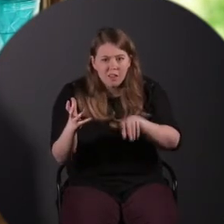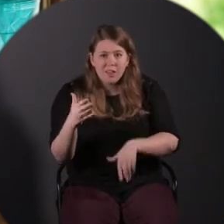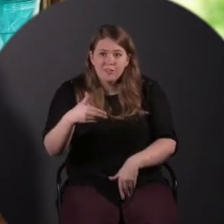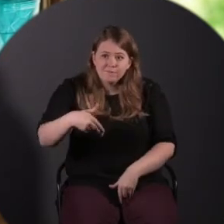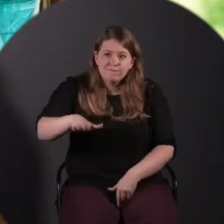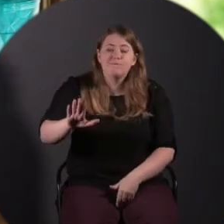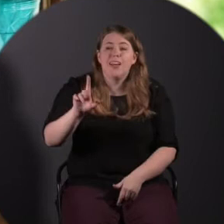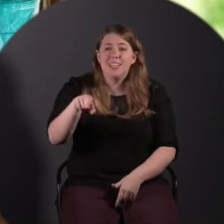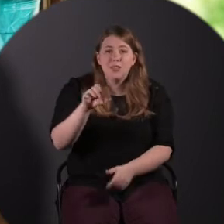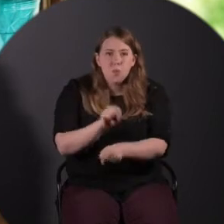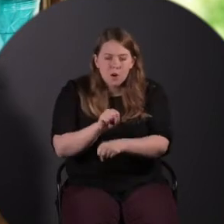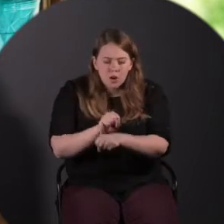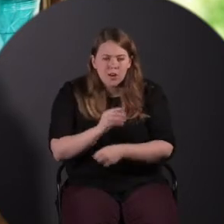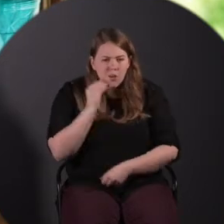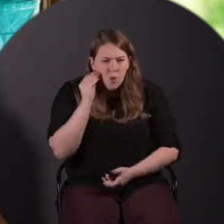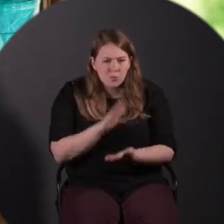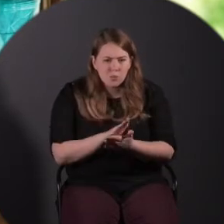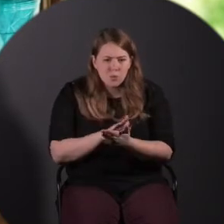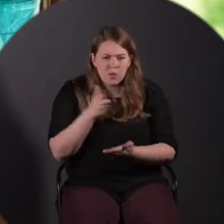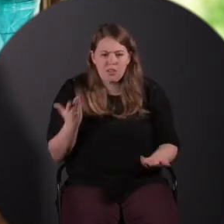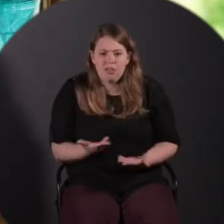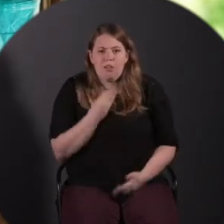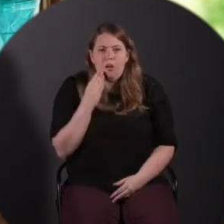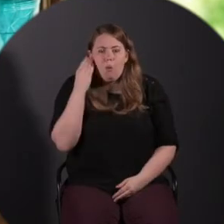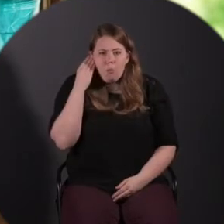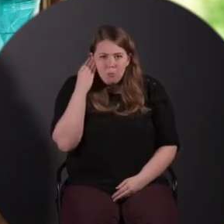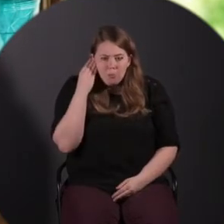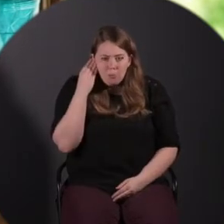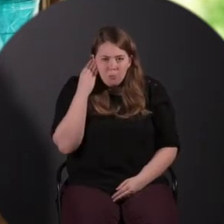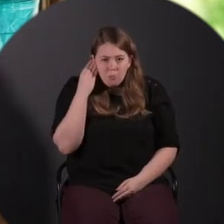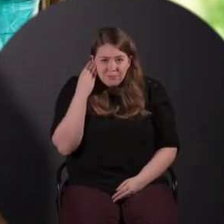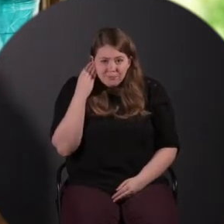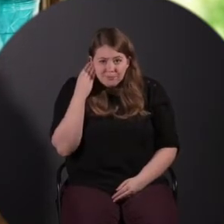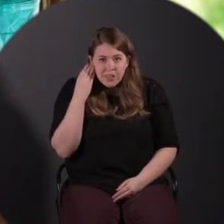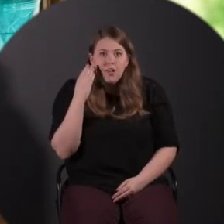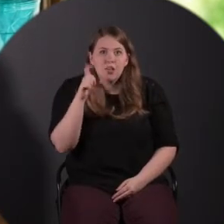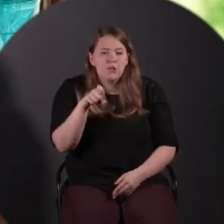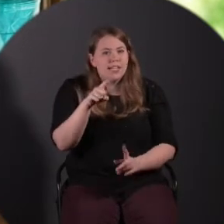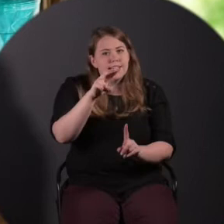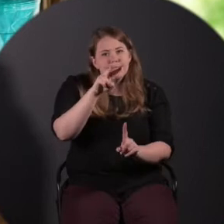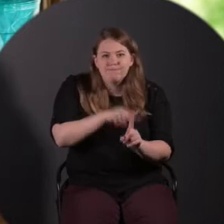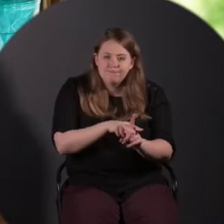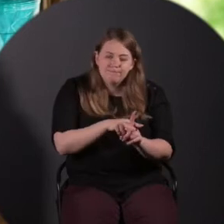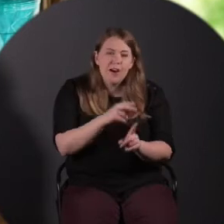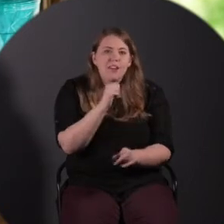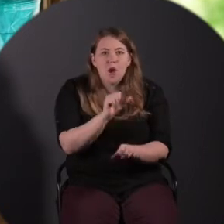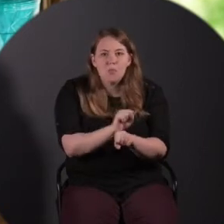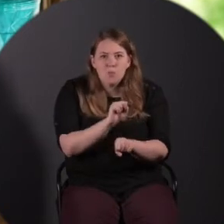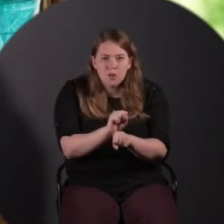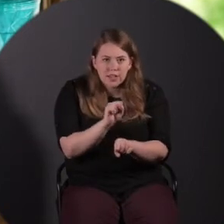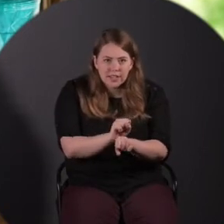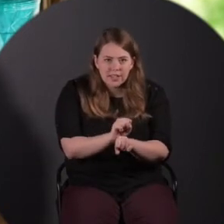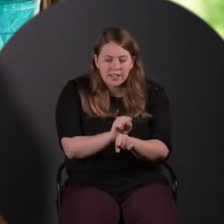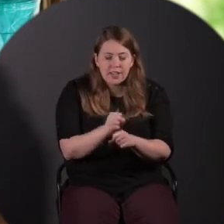and homeschool your kids. You're sent packing from your job, saying go file for unemployment. I have a friend who recently said, at the age